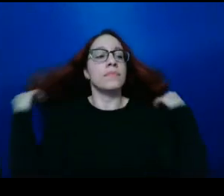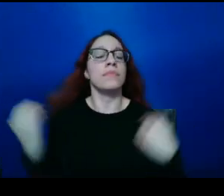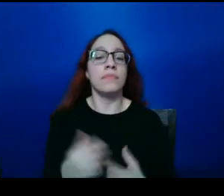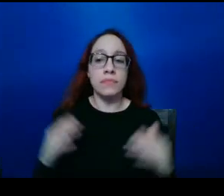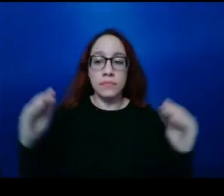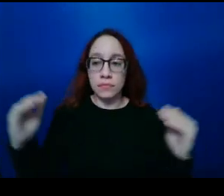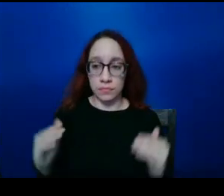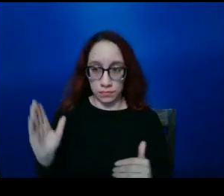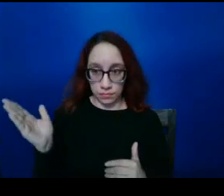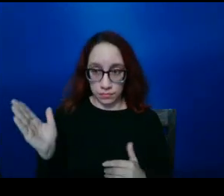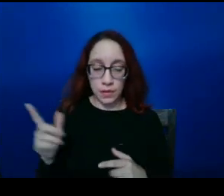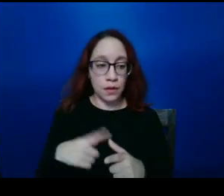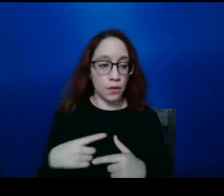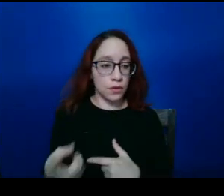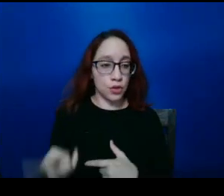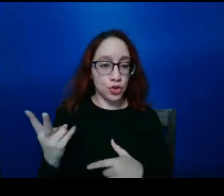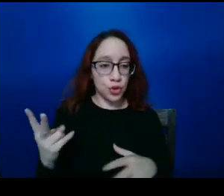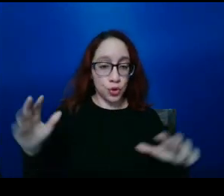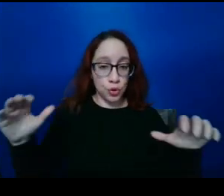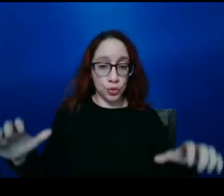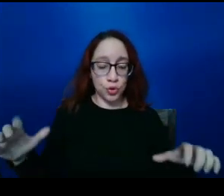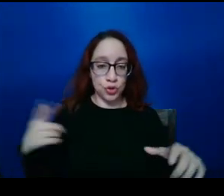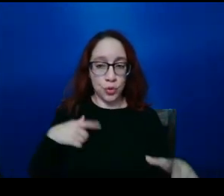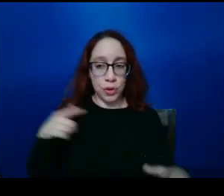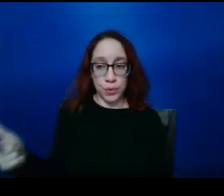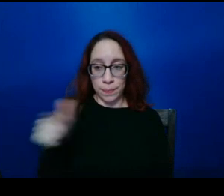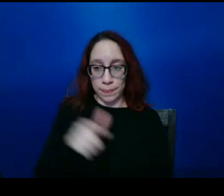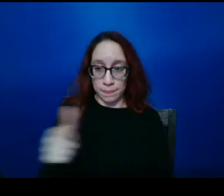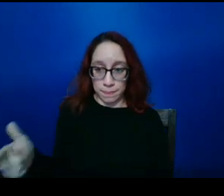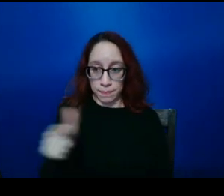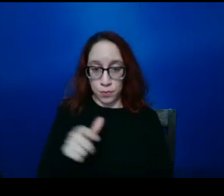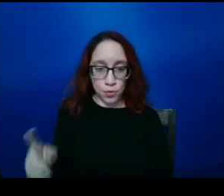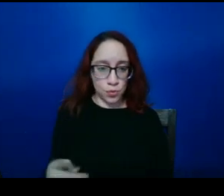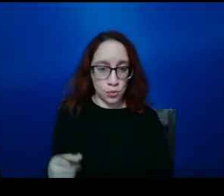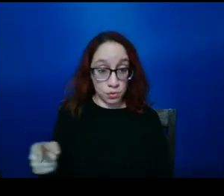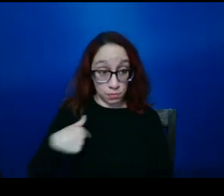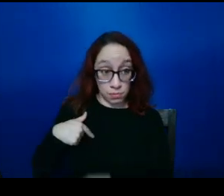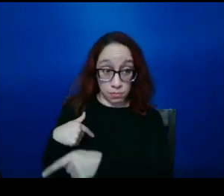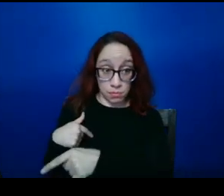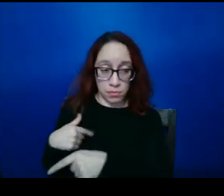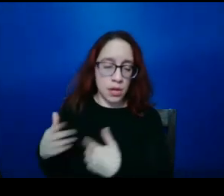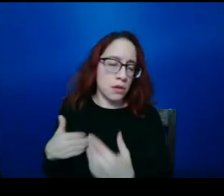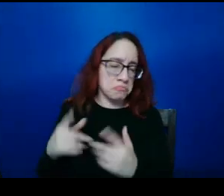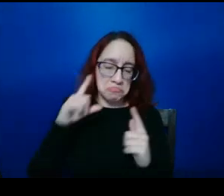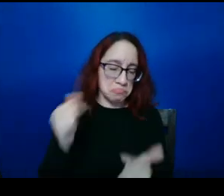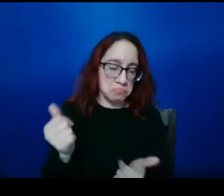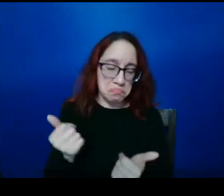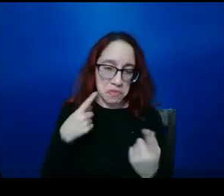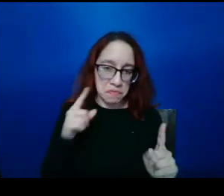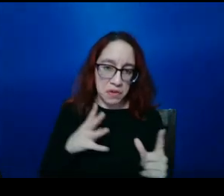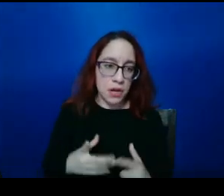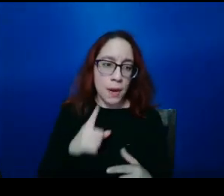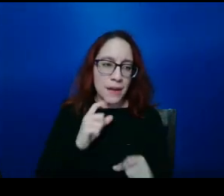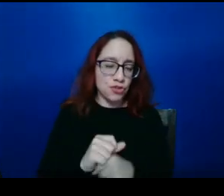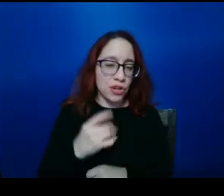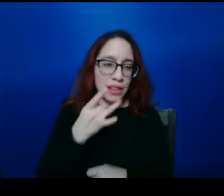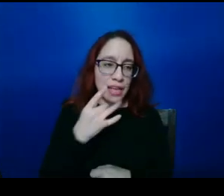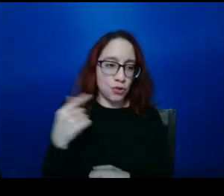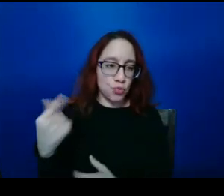Next speaker, and we do have two podiums, so we will go back and forth. Who would you like to hear? Either one. They both work. Just make sure the light is